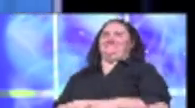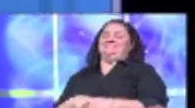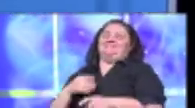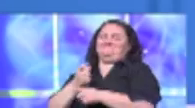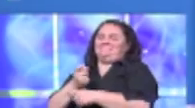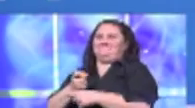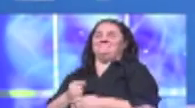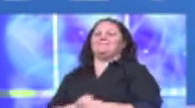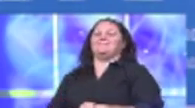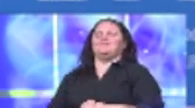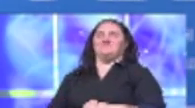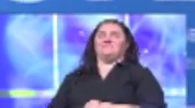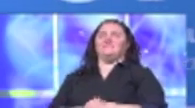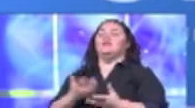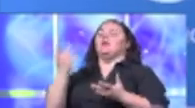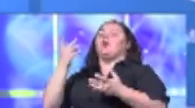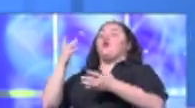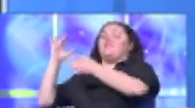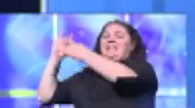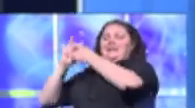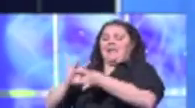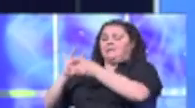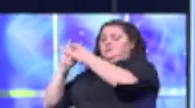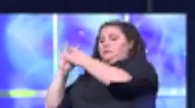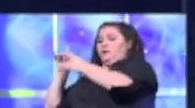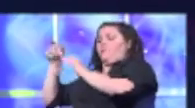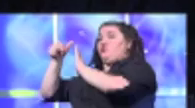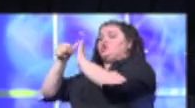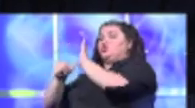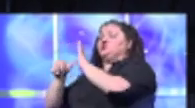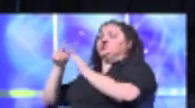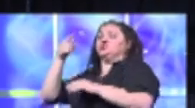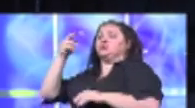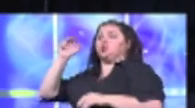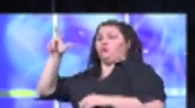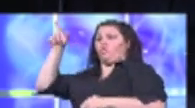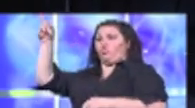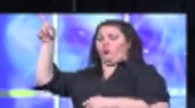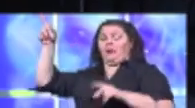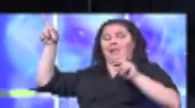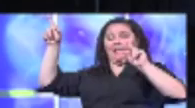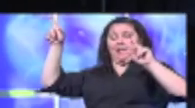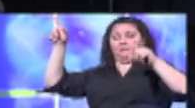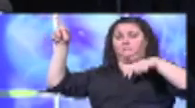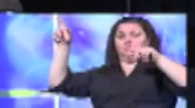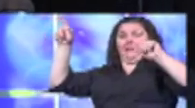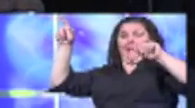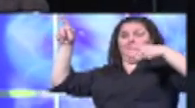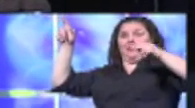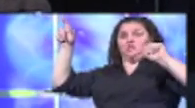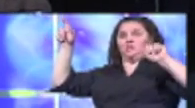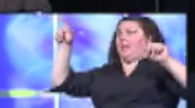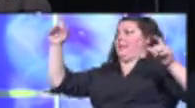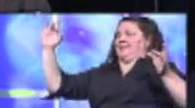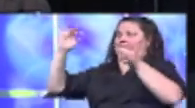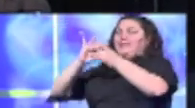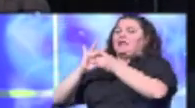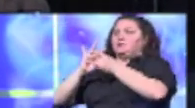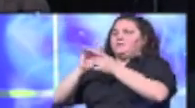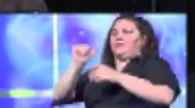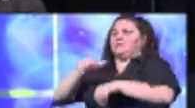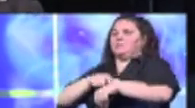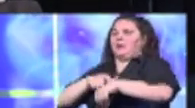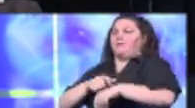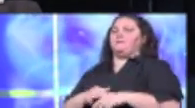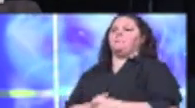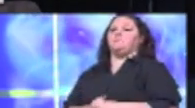And in fact, the connectivity between the Office of the Surgeon General and the APHA took place at that meeting. For the first, at